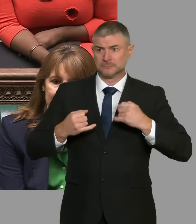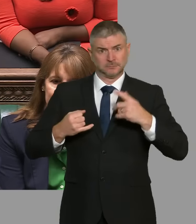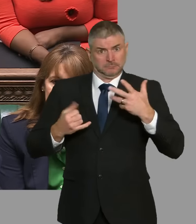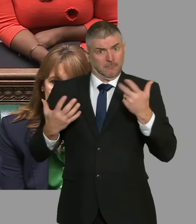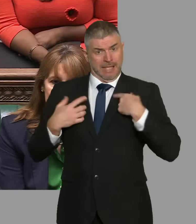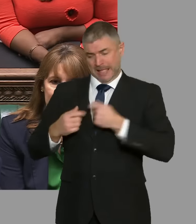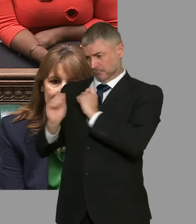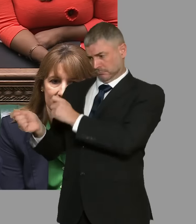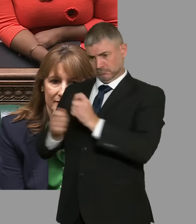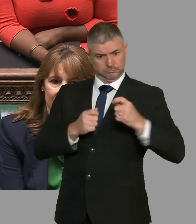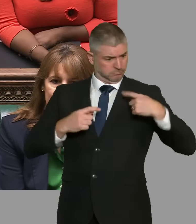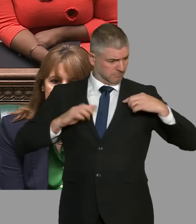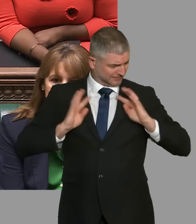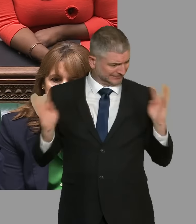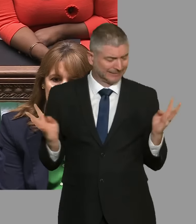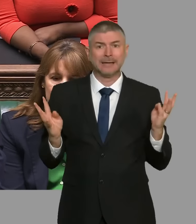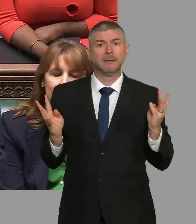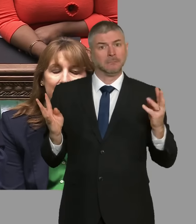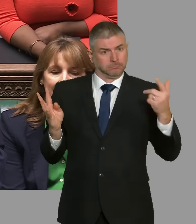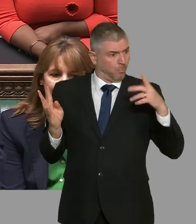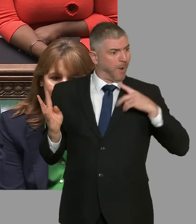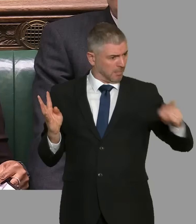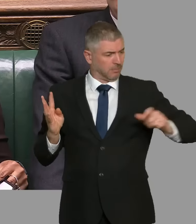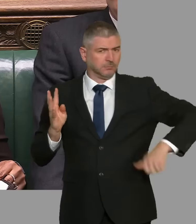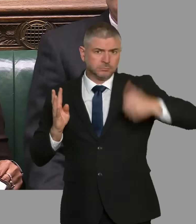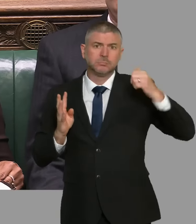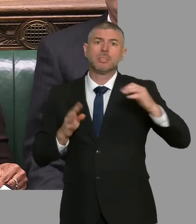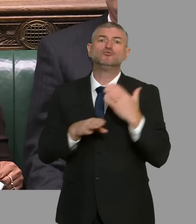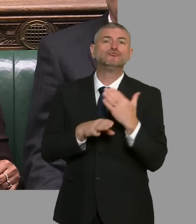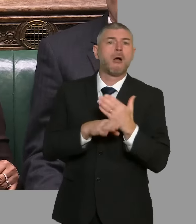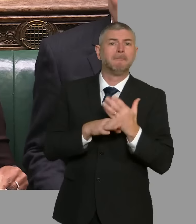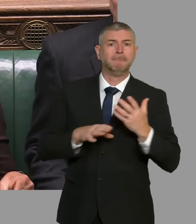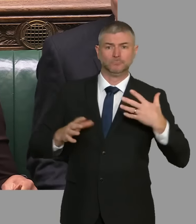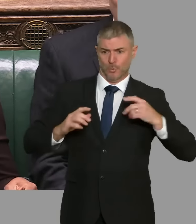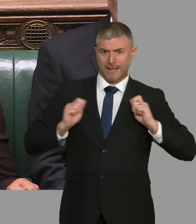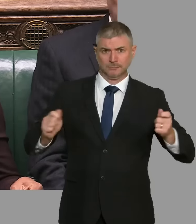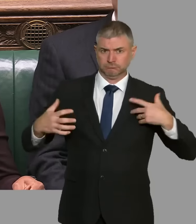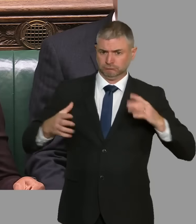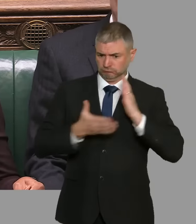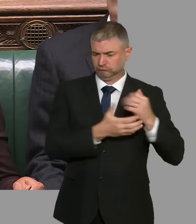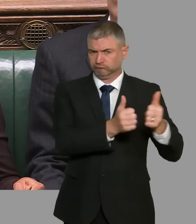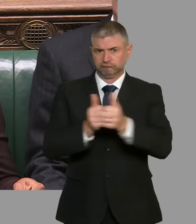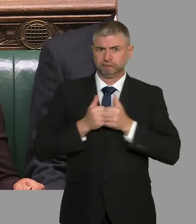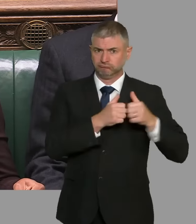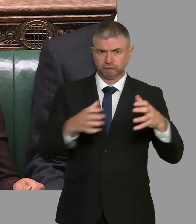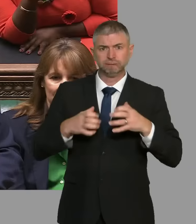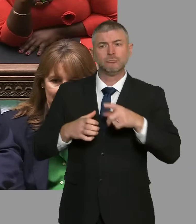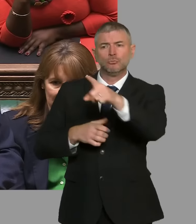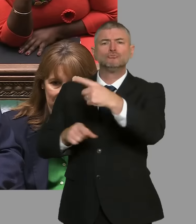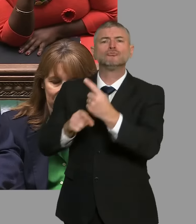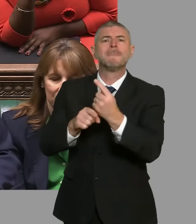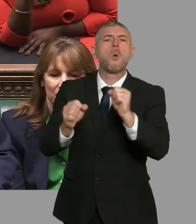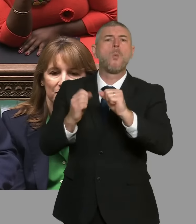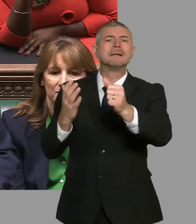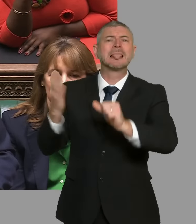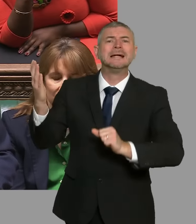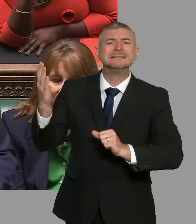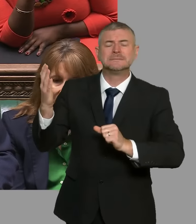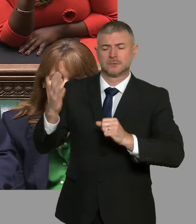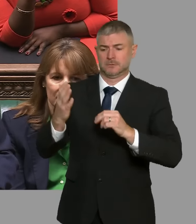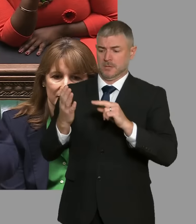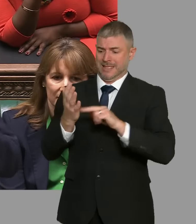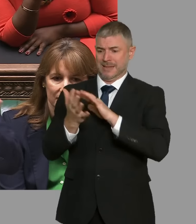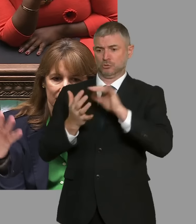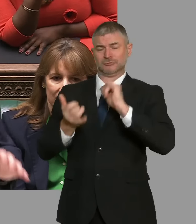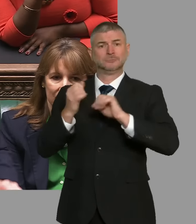about waiting lists. Waiting lists are down under this government. The number of GPs is up. And because we've scrapped